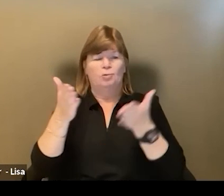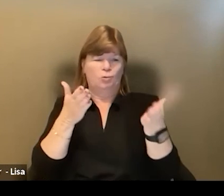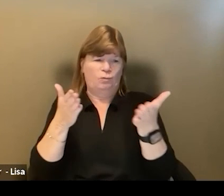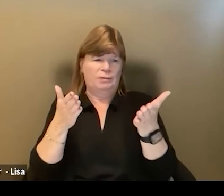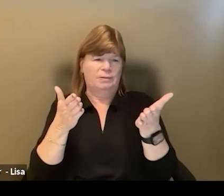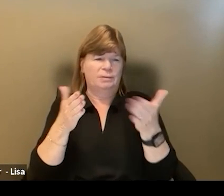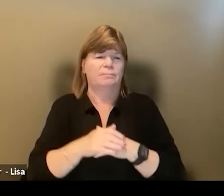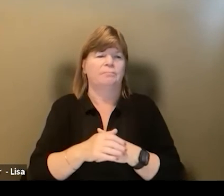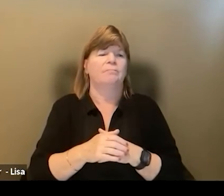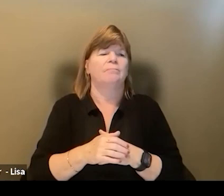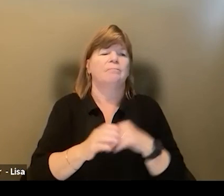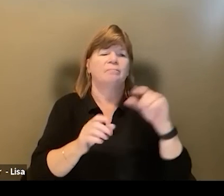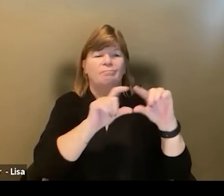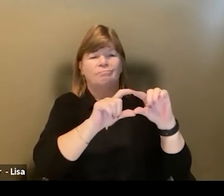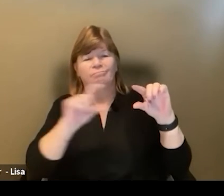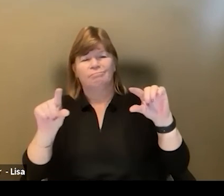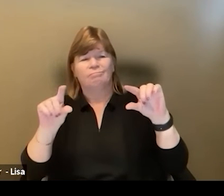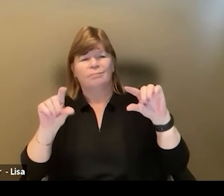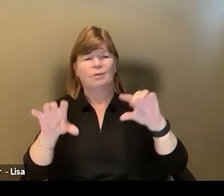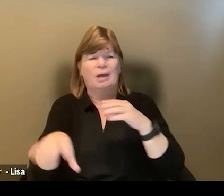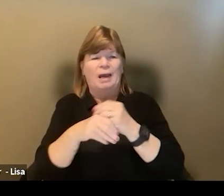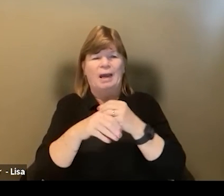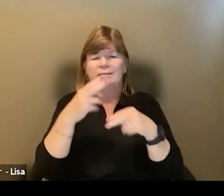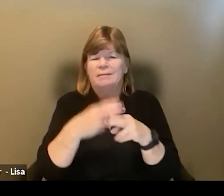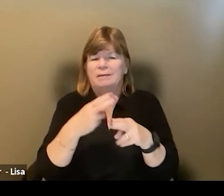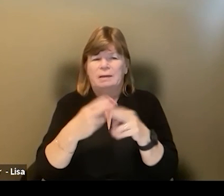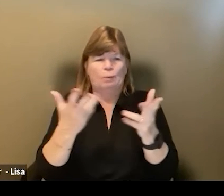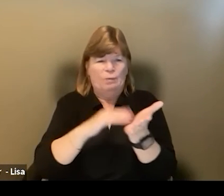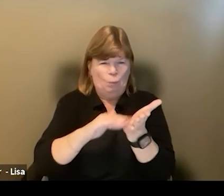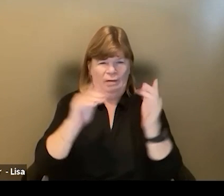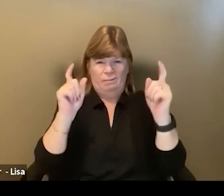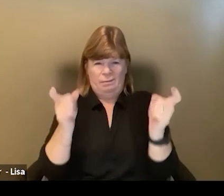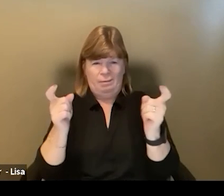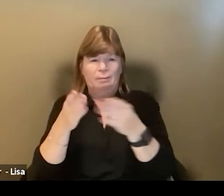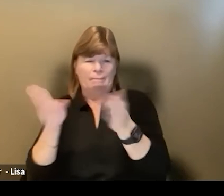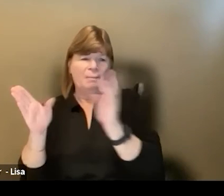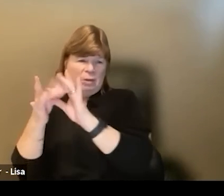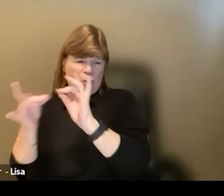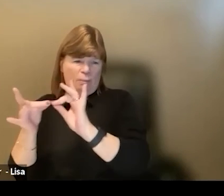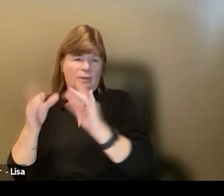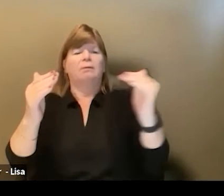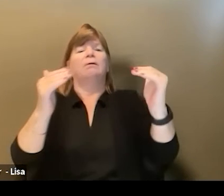Rehabilitative Services. And then you just insert the name of the waiver and the public comment.